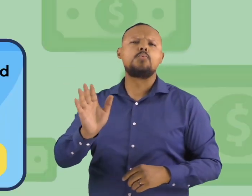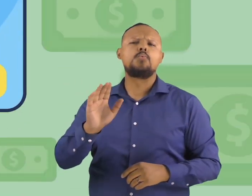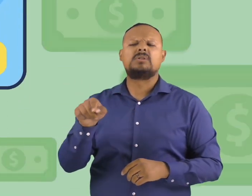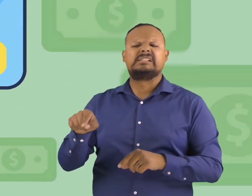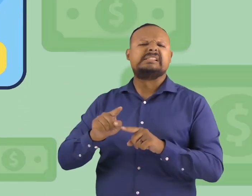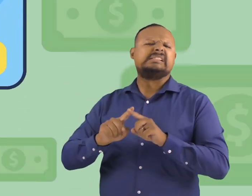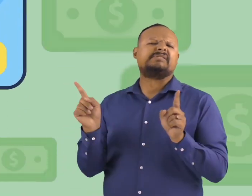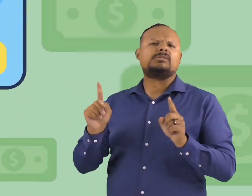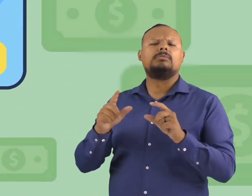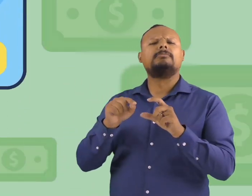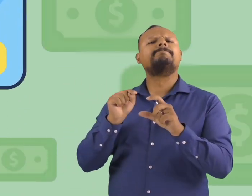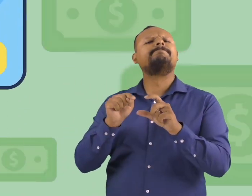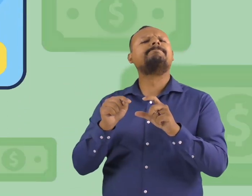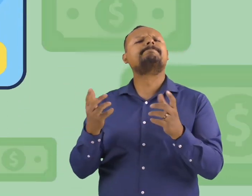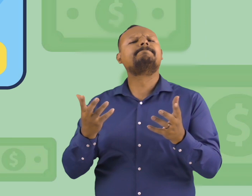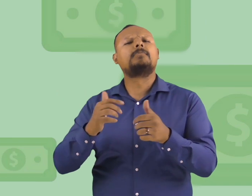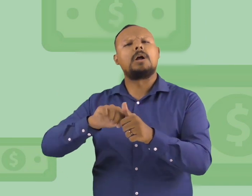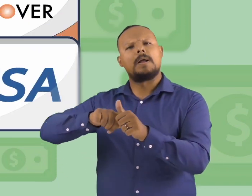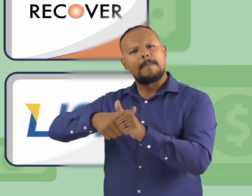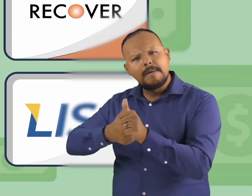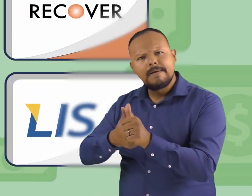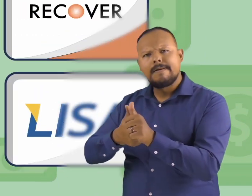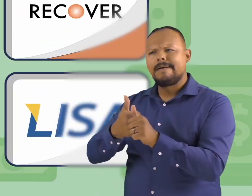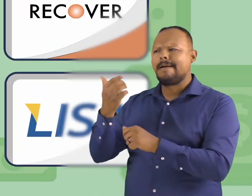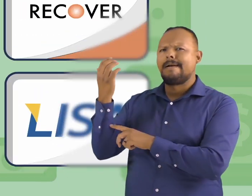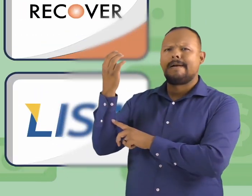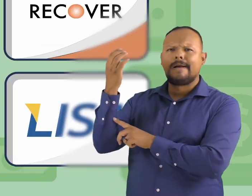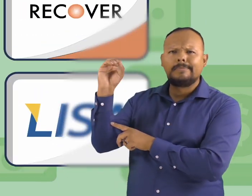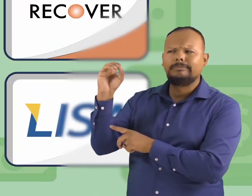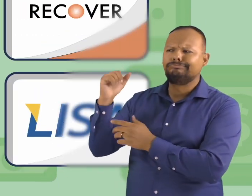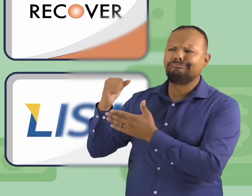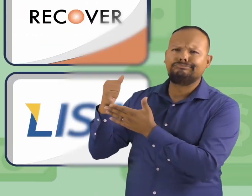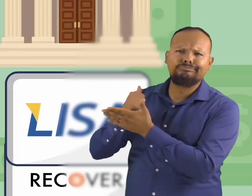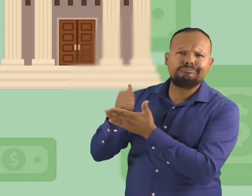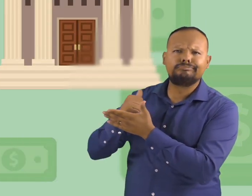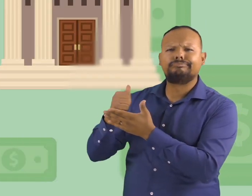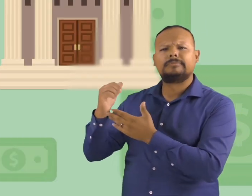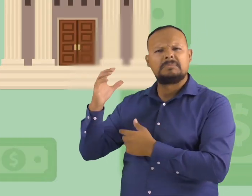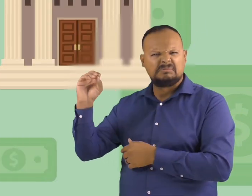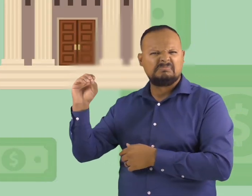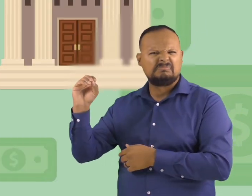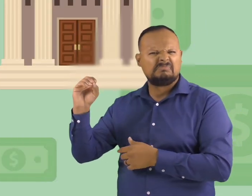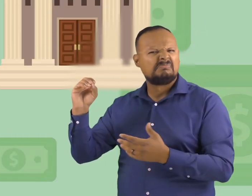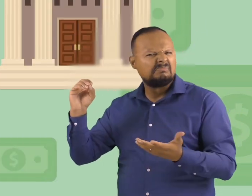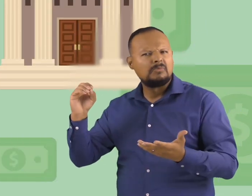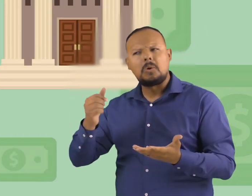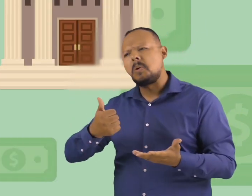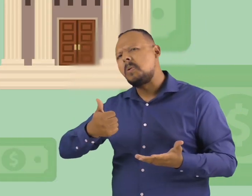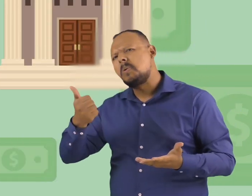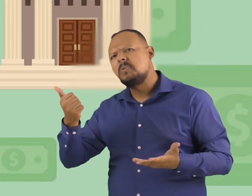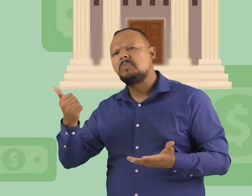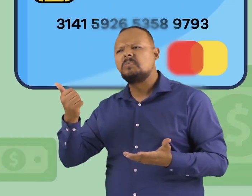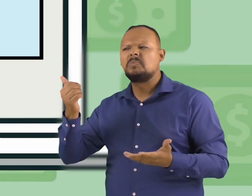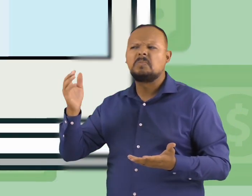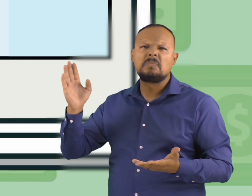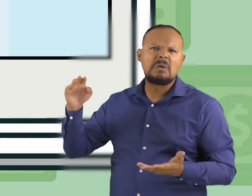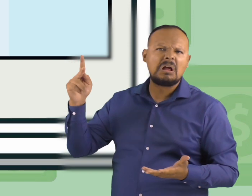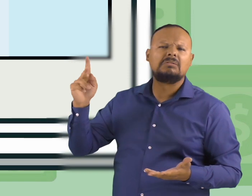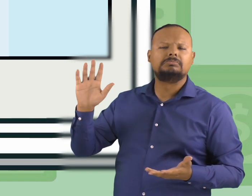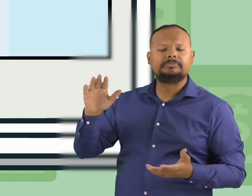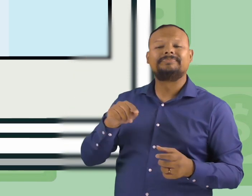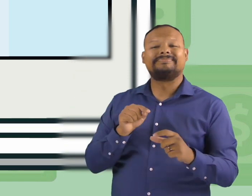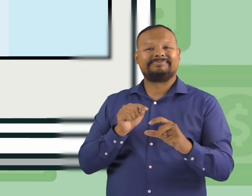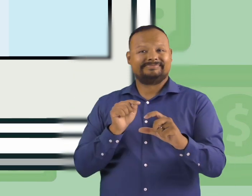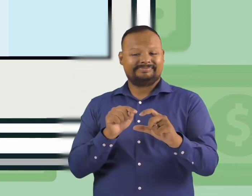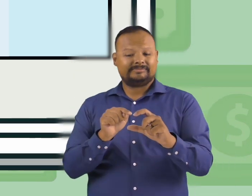a credit card is issued by a credit card company or other financial institution it is